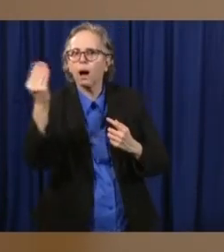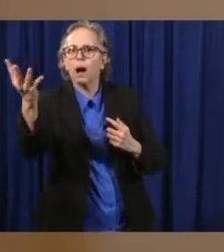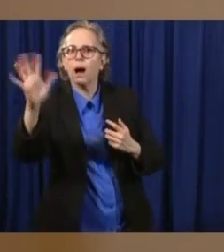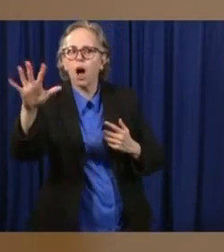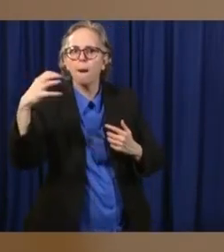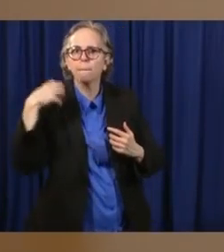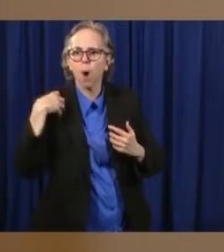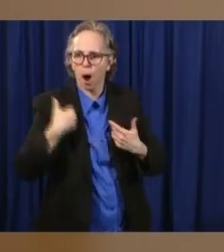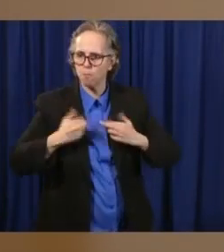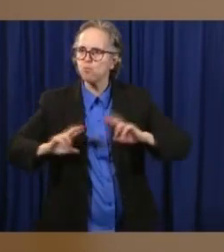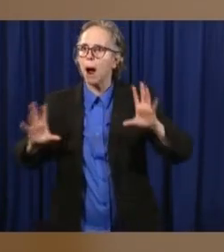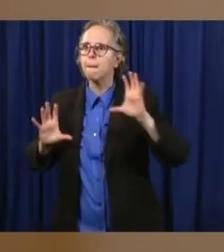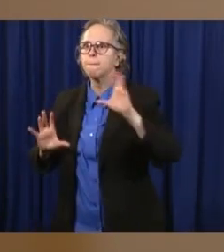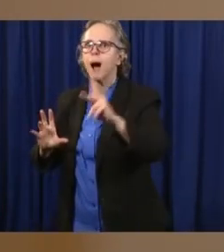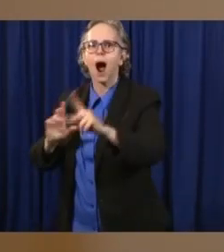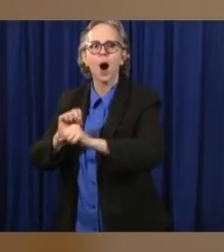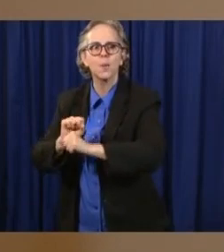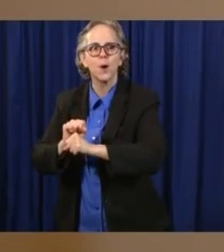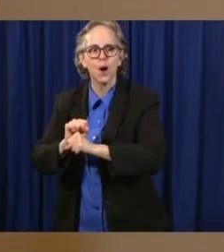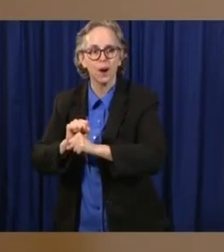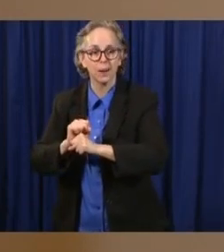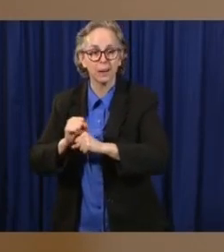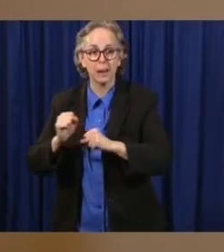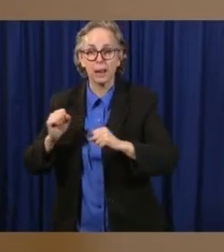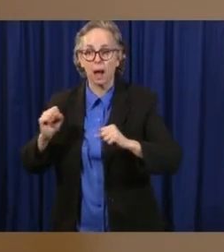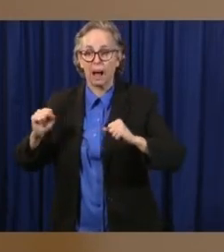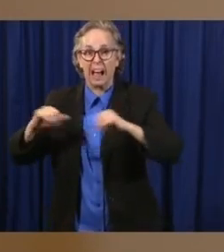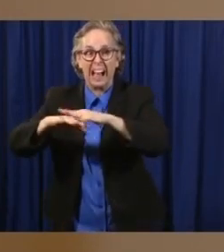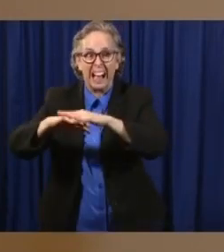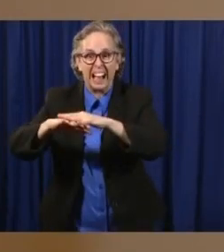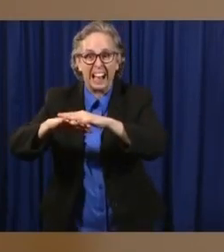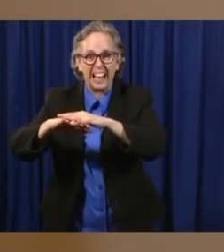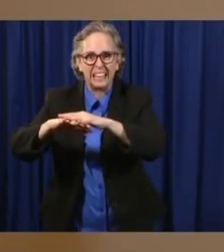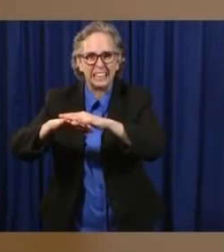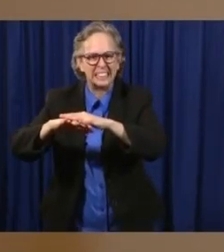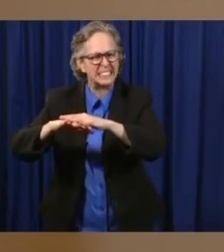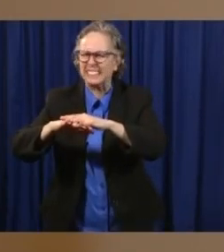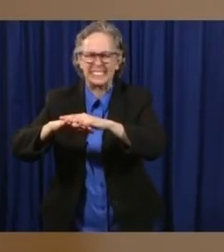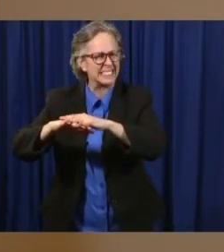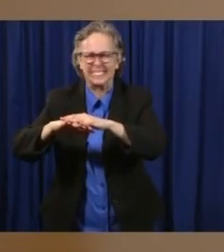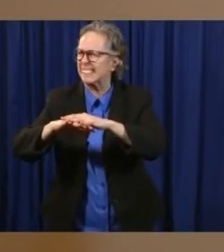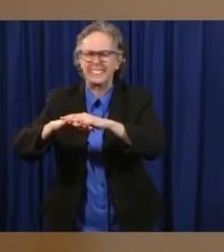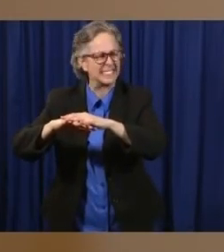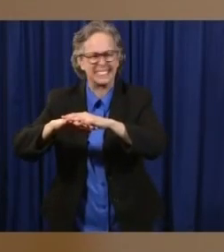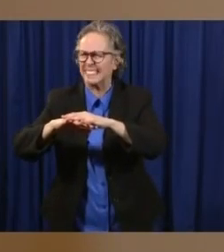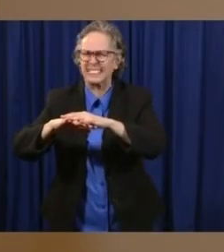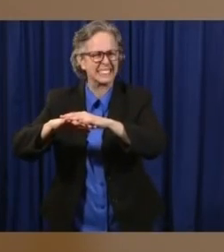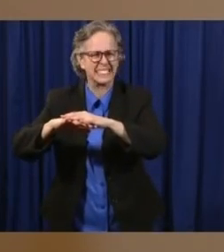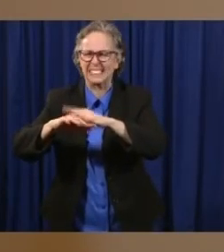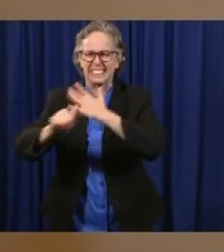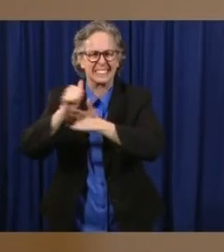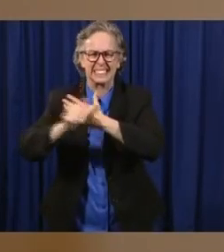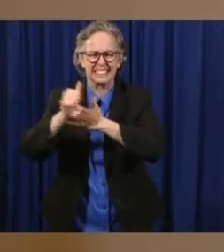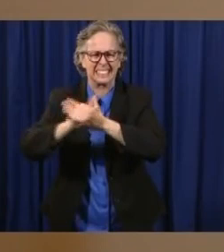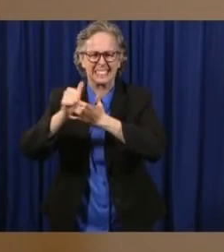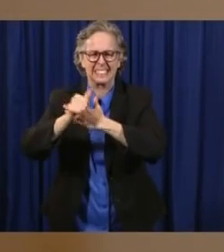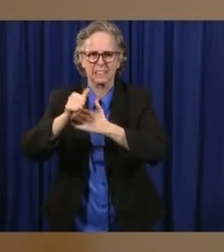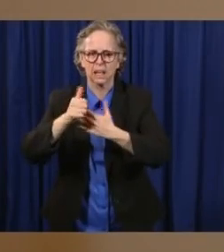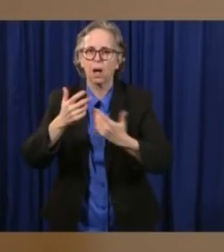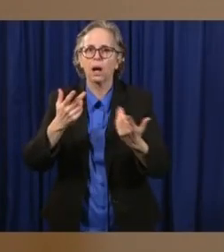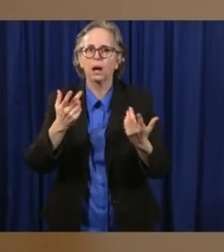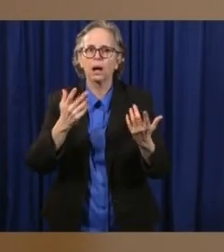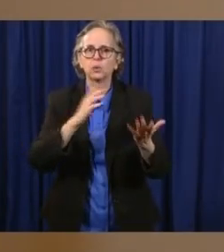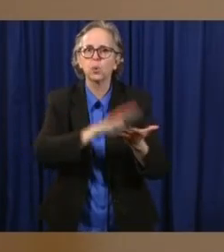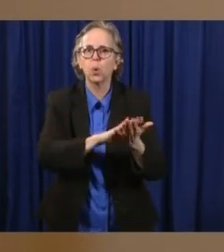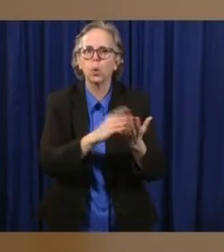mass gatherings any day soon. We won't be running back to potentially, you know, school is a big policy issue that will have